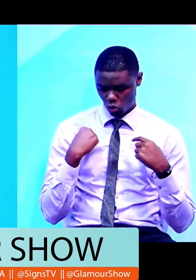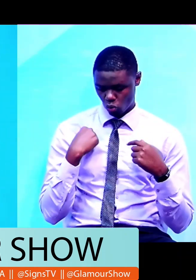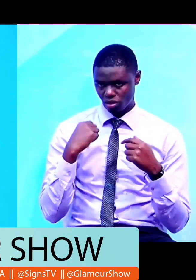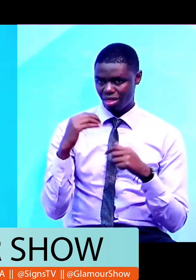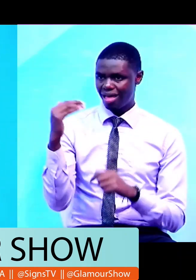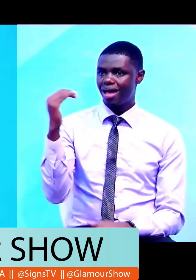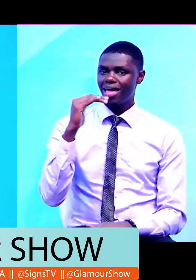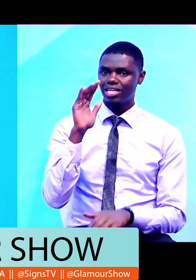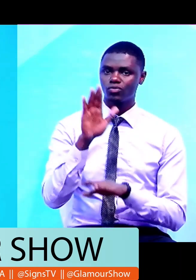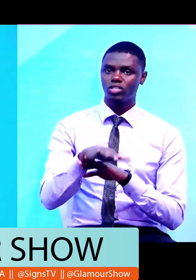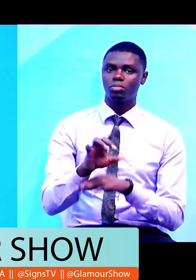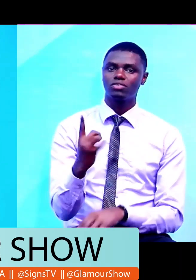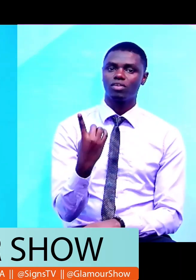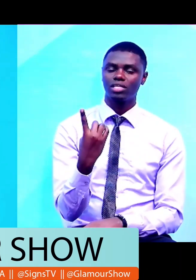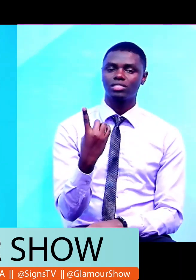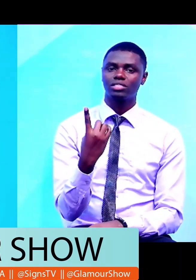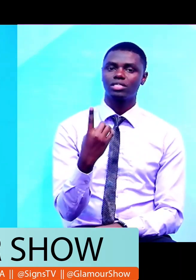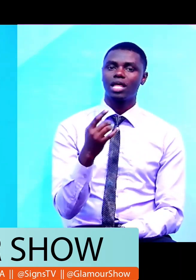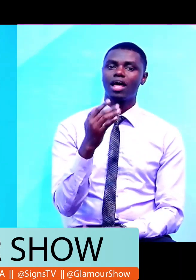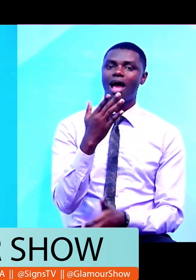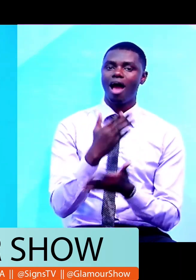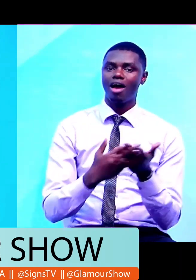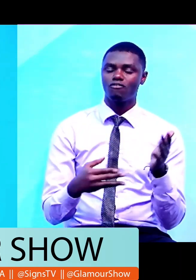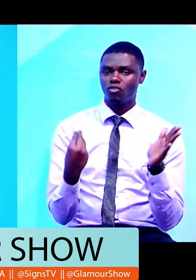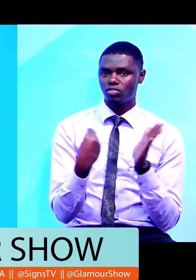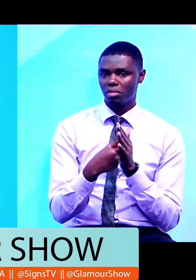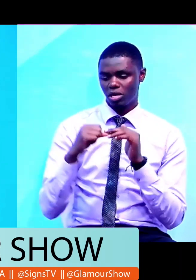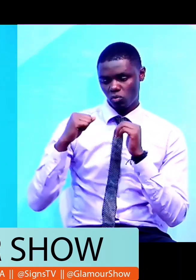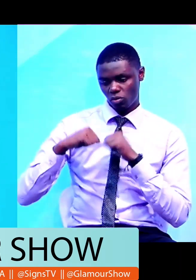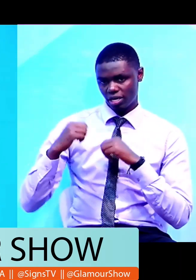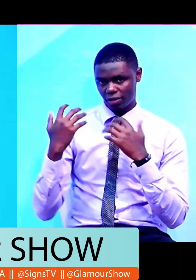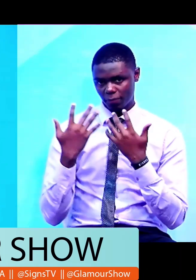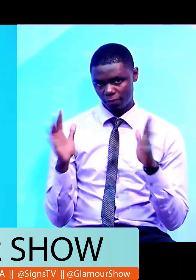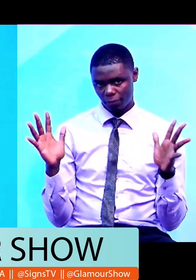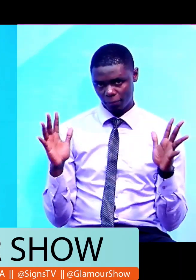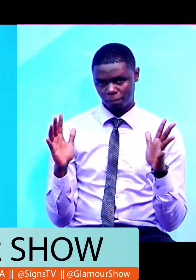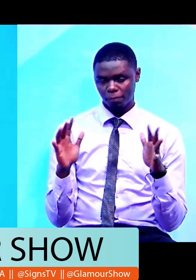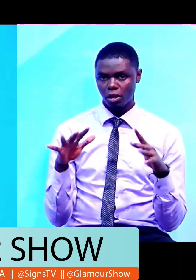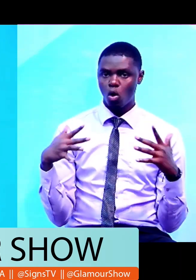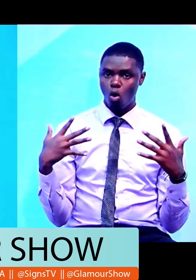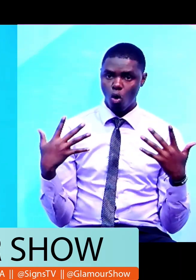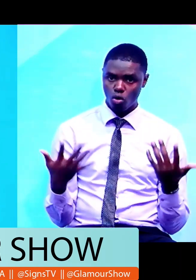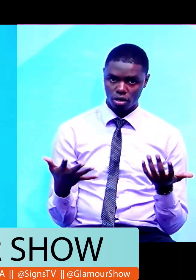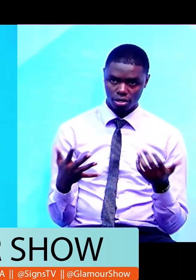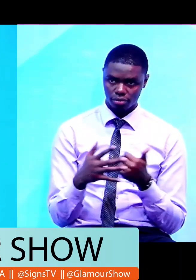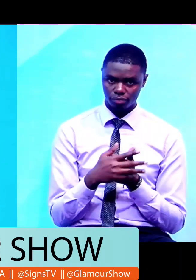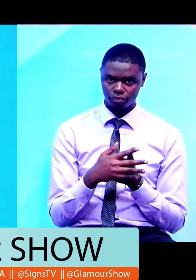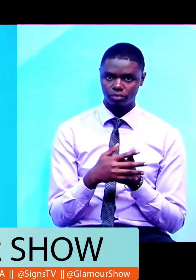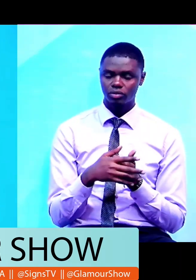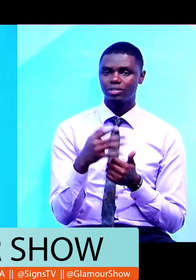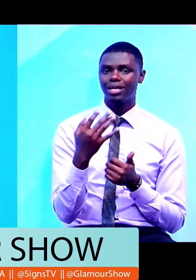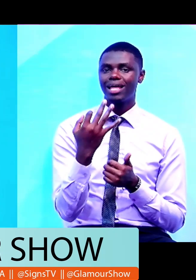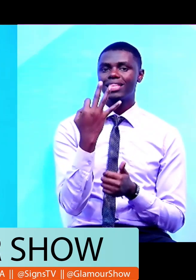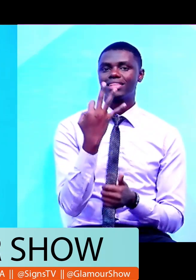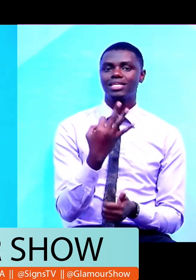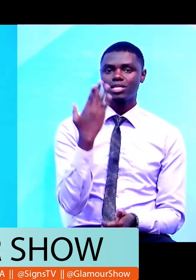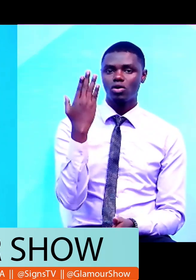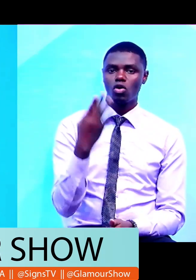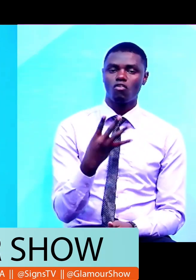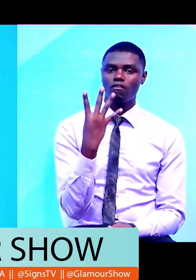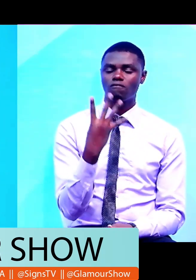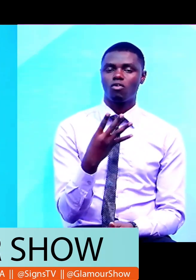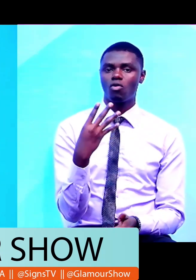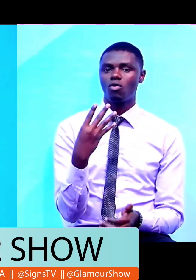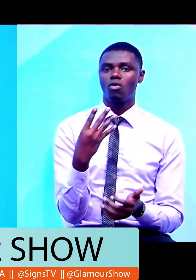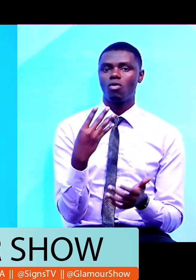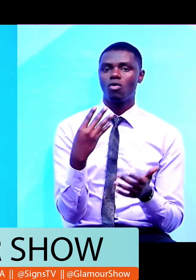the deposit. That is usually half of the amount we had agreed on, or 3/4 of the amount we had agreed on,